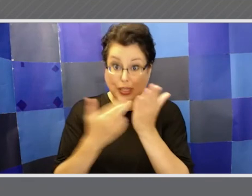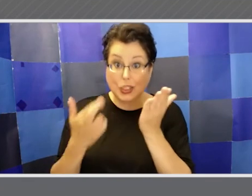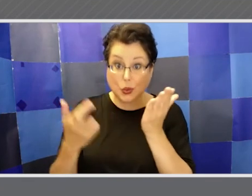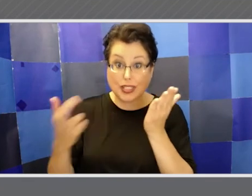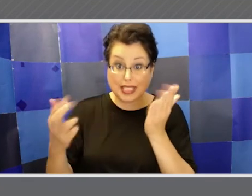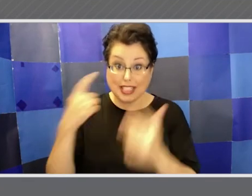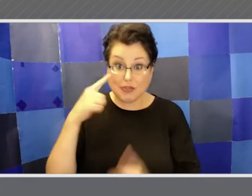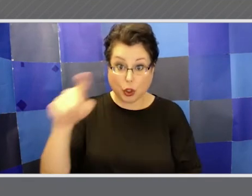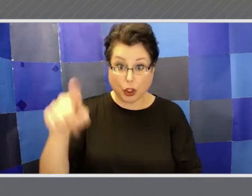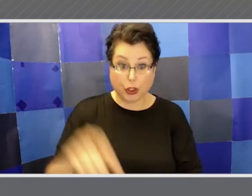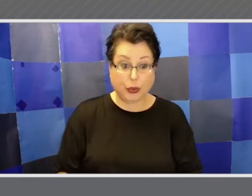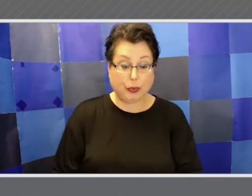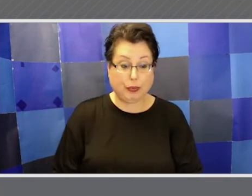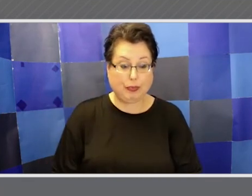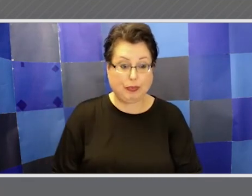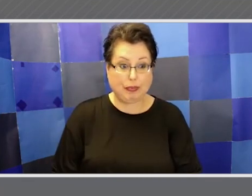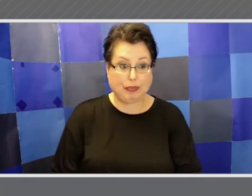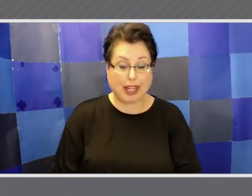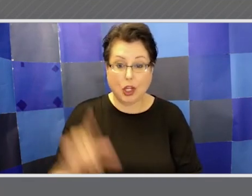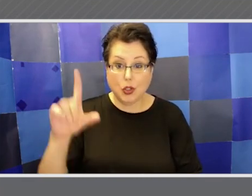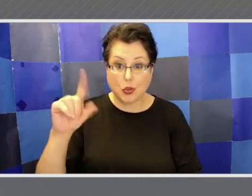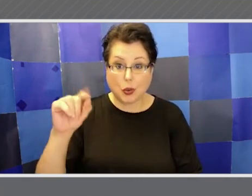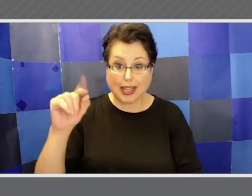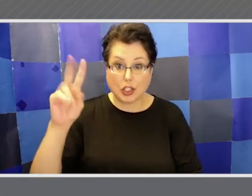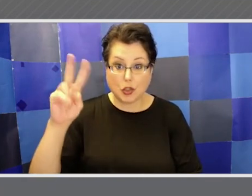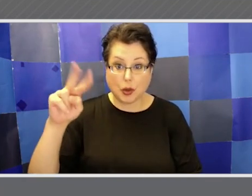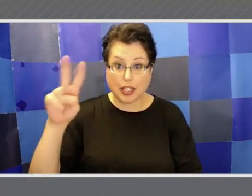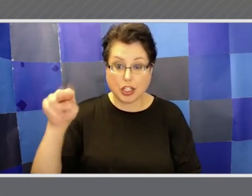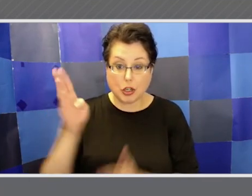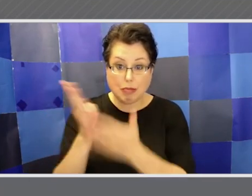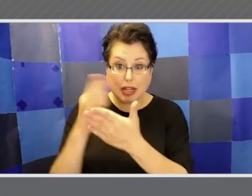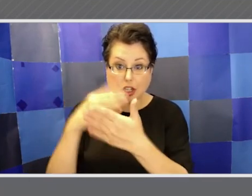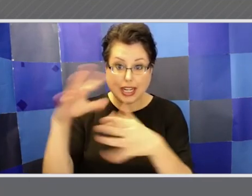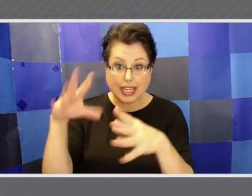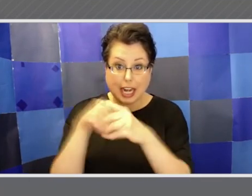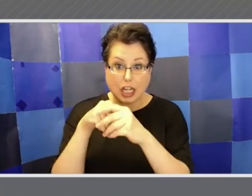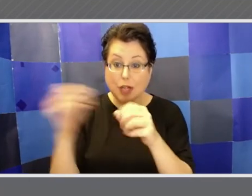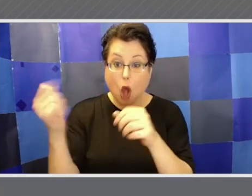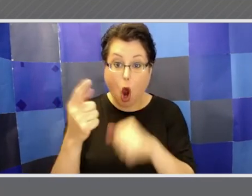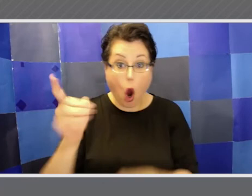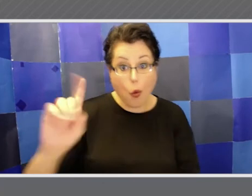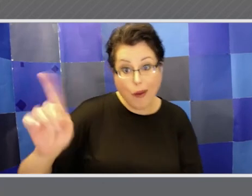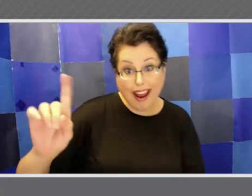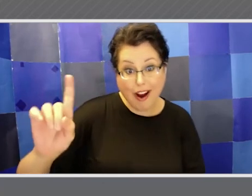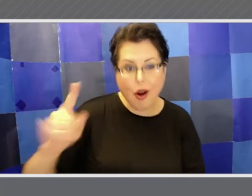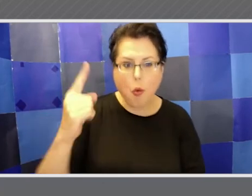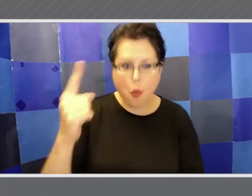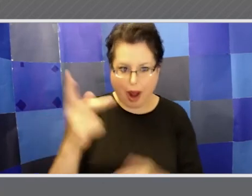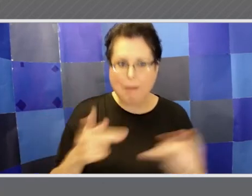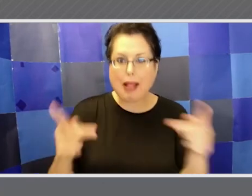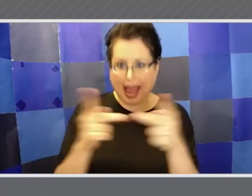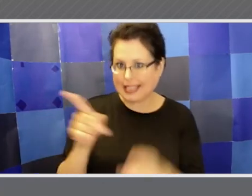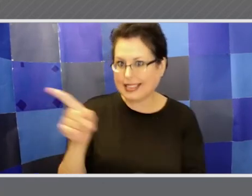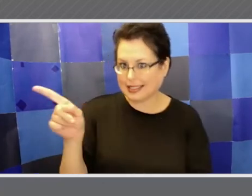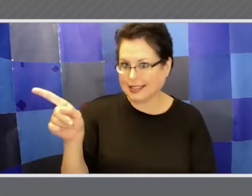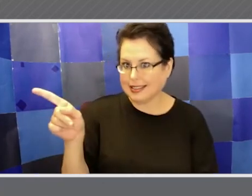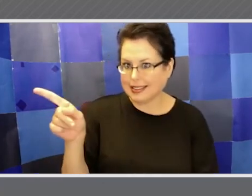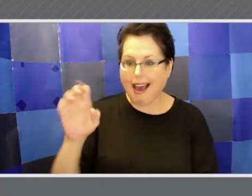you. The 2022 budget engagement is all housed in one convenient place,